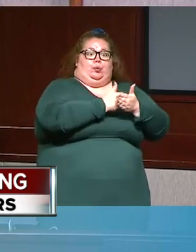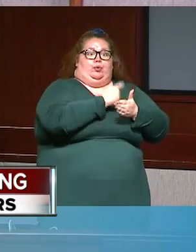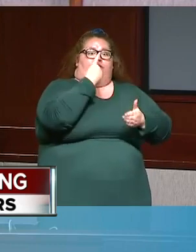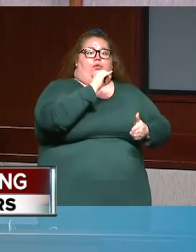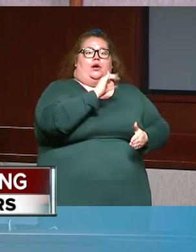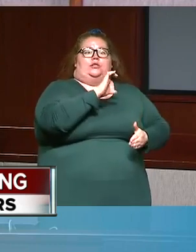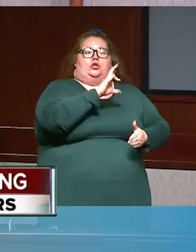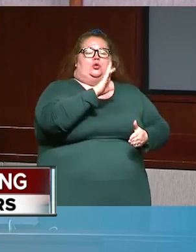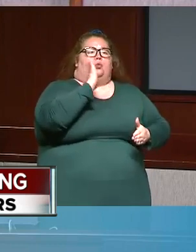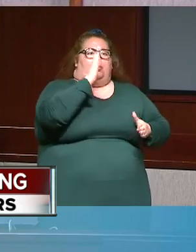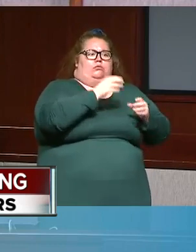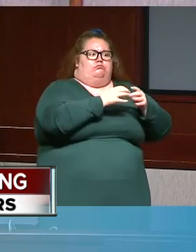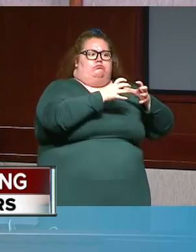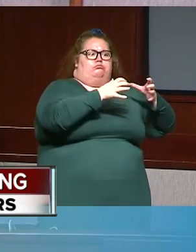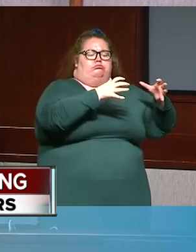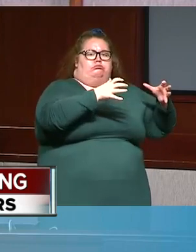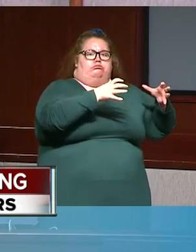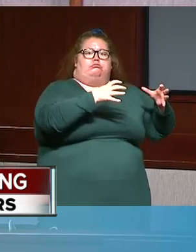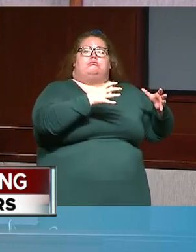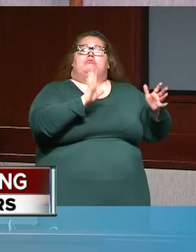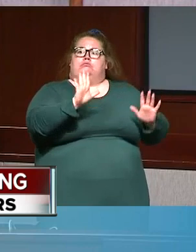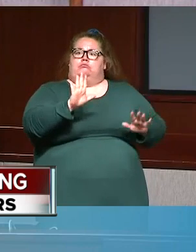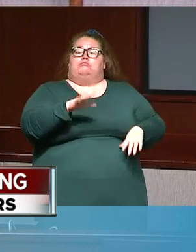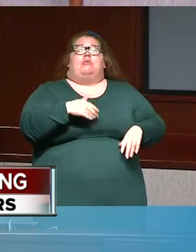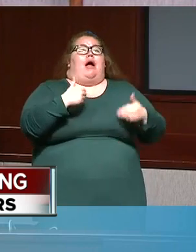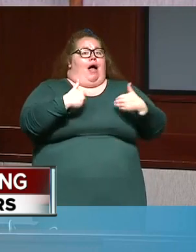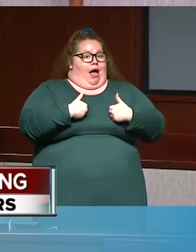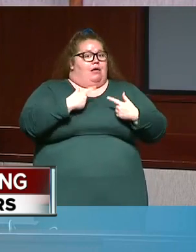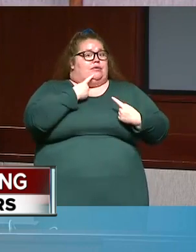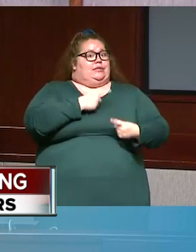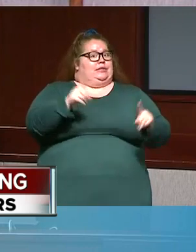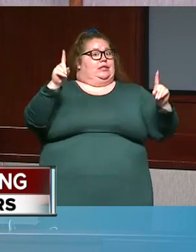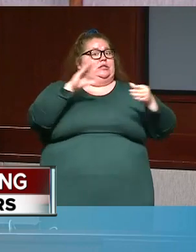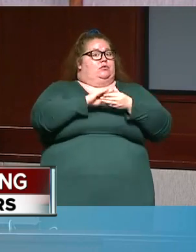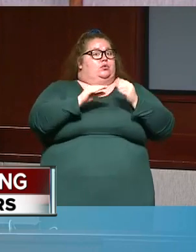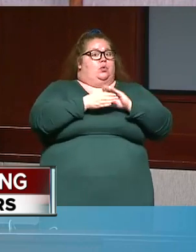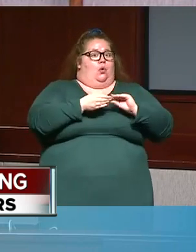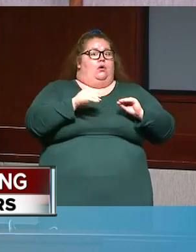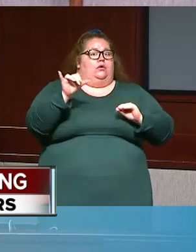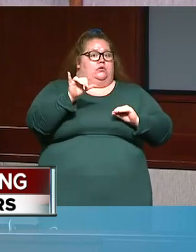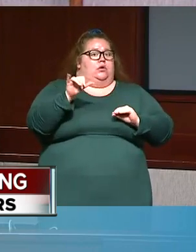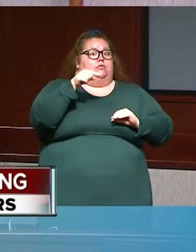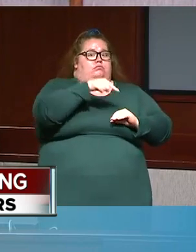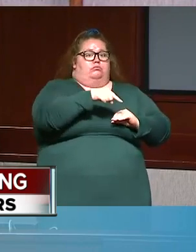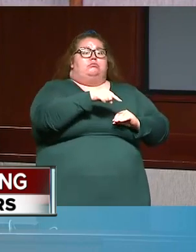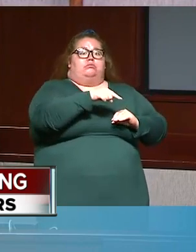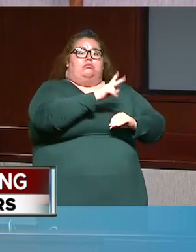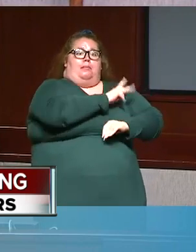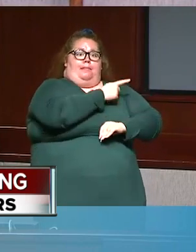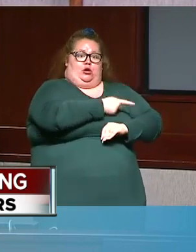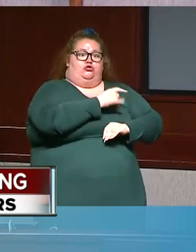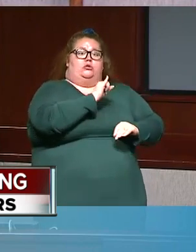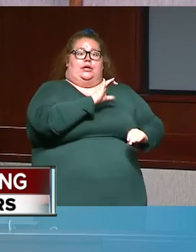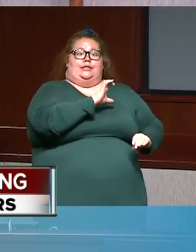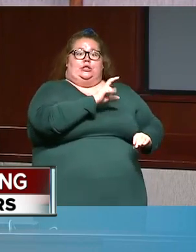several successful stories coming from the ICU where patients have been cared for successfully by our local hospitals, and they've done a tremendous job of caring